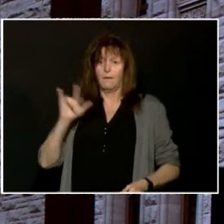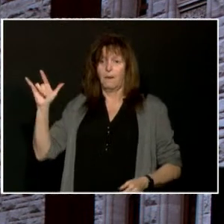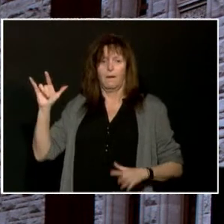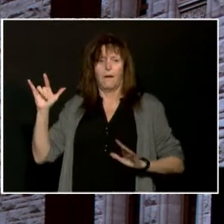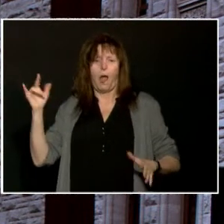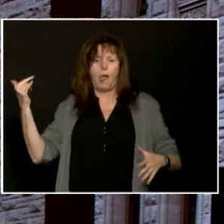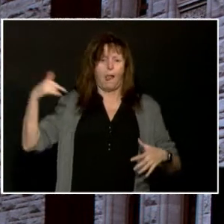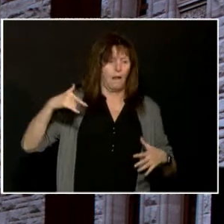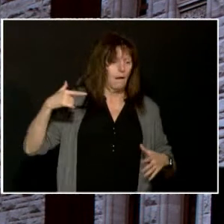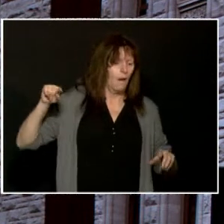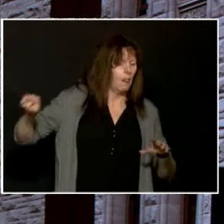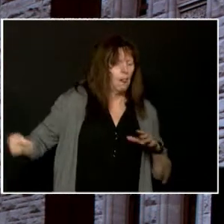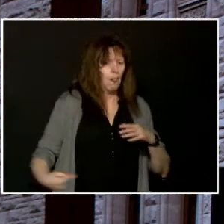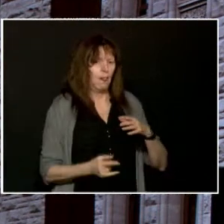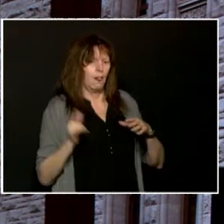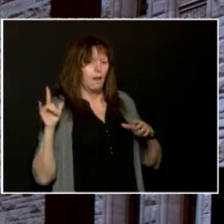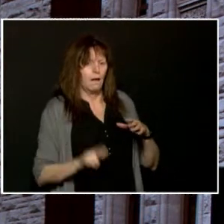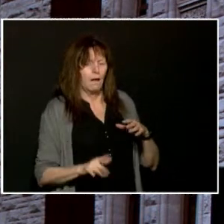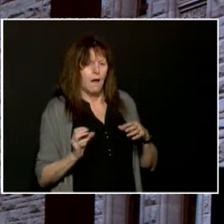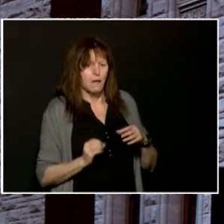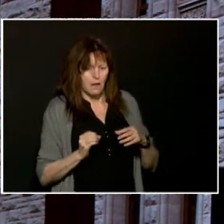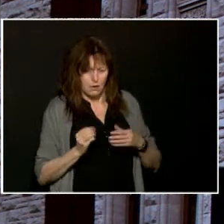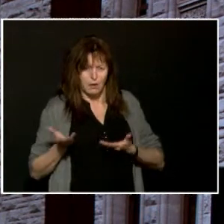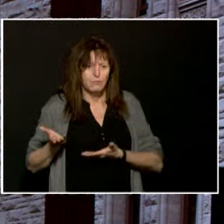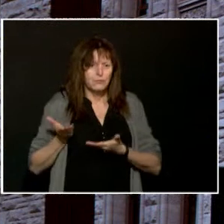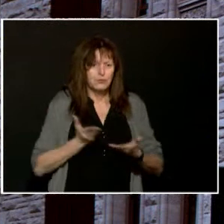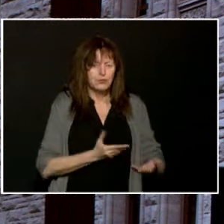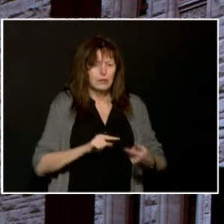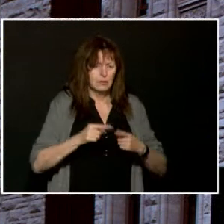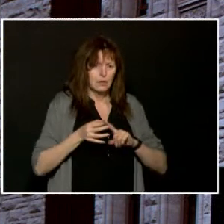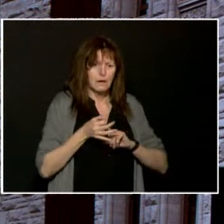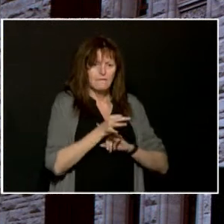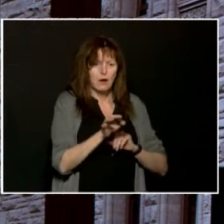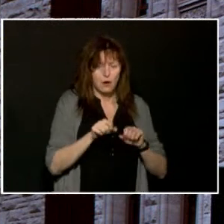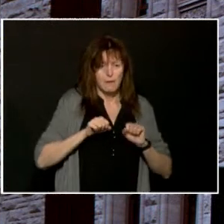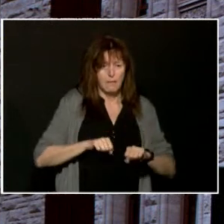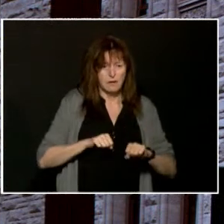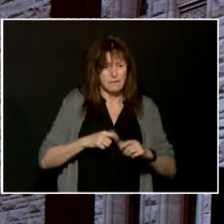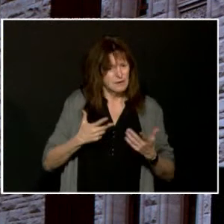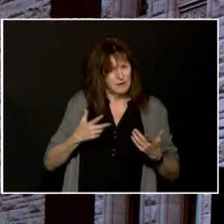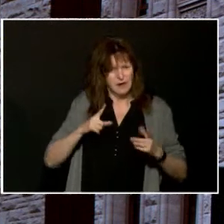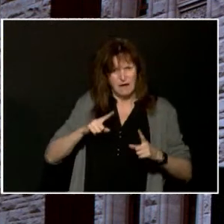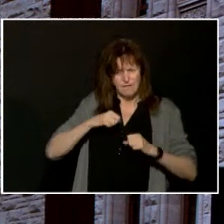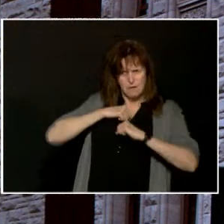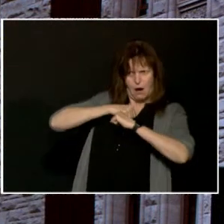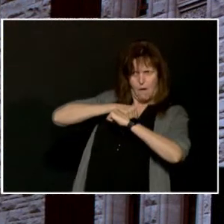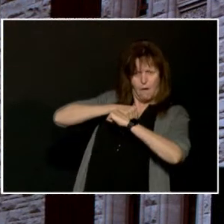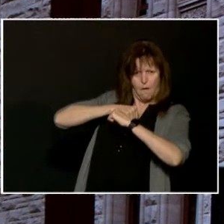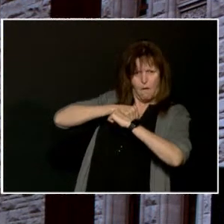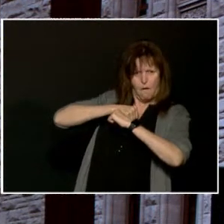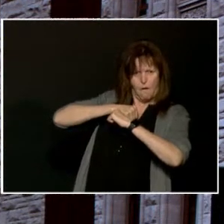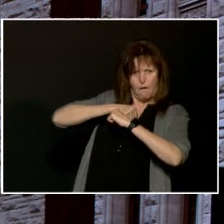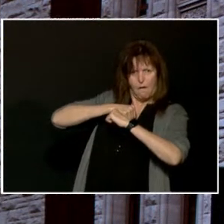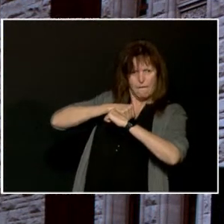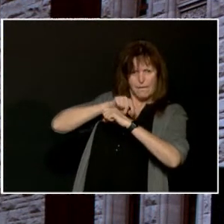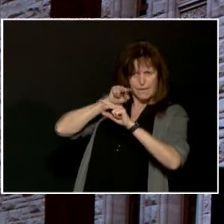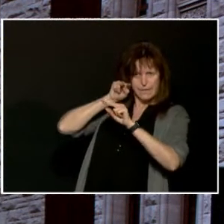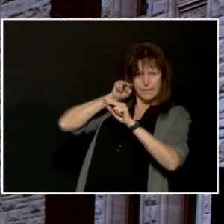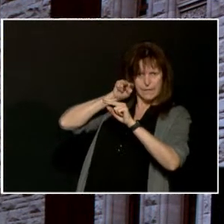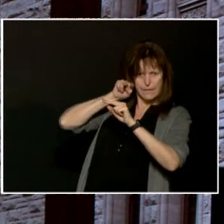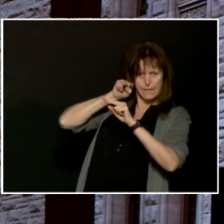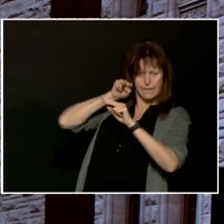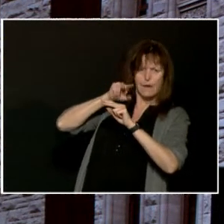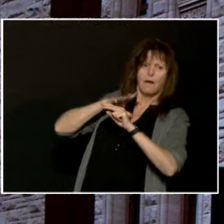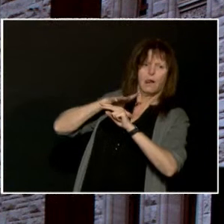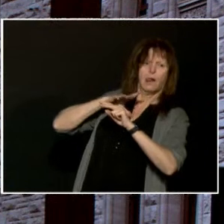variants could be a possibility. So we have to keep our guard on. So that's another reason that we could have a fourth wave as well. Right now, our vaccines are proven to